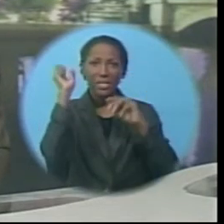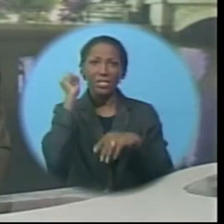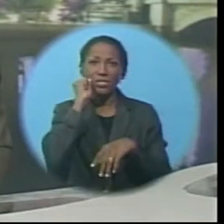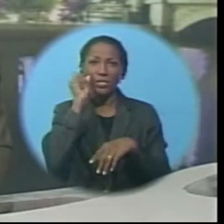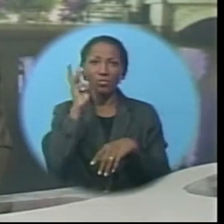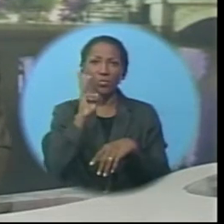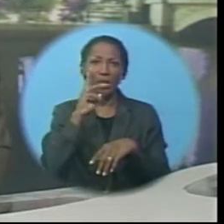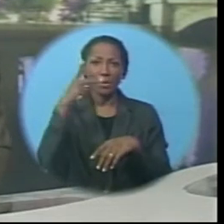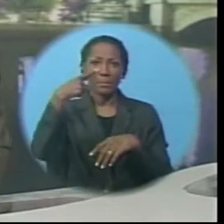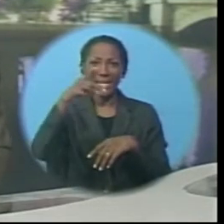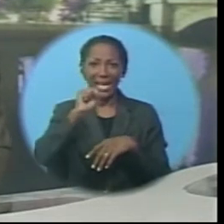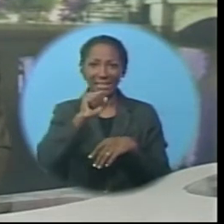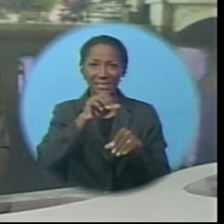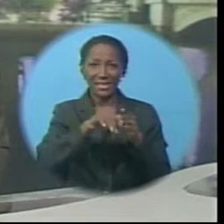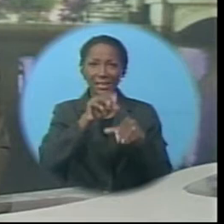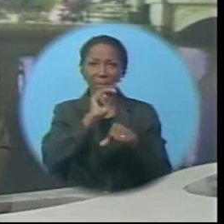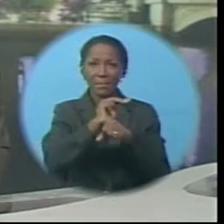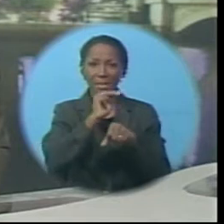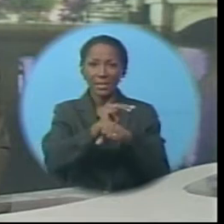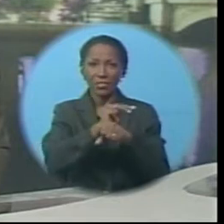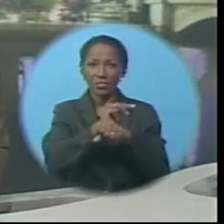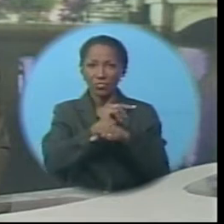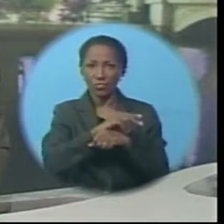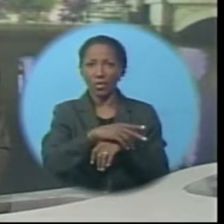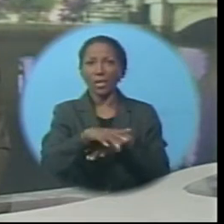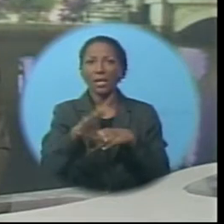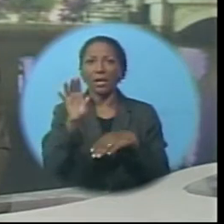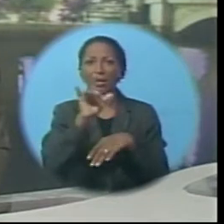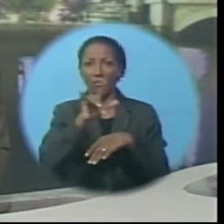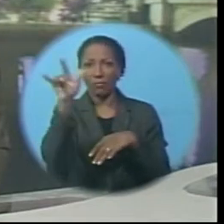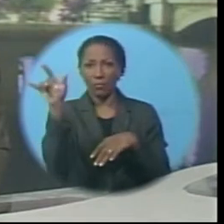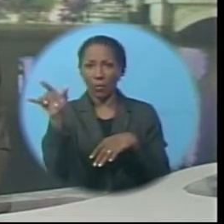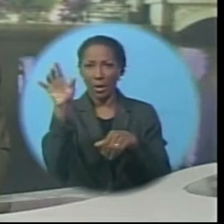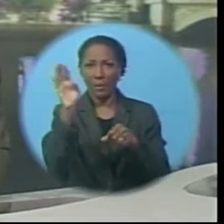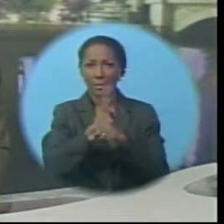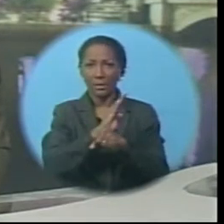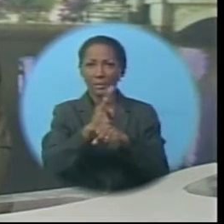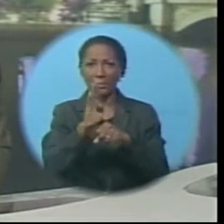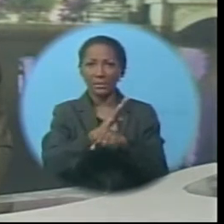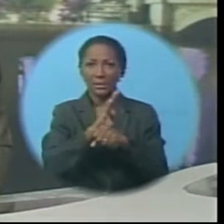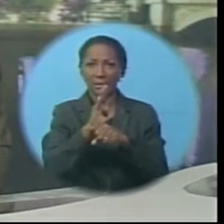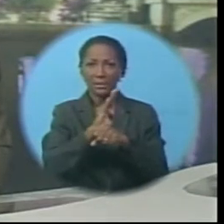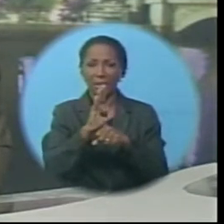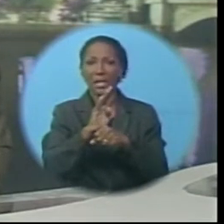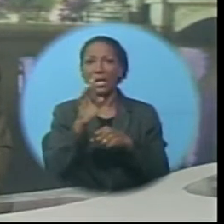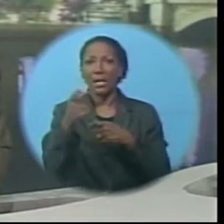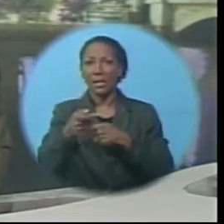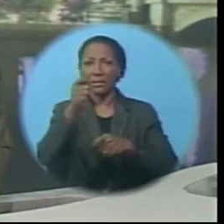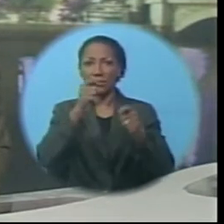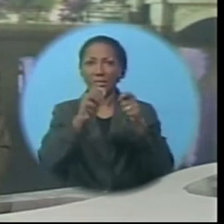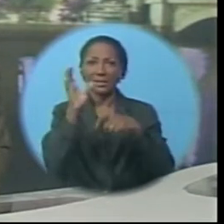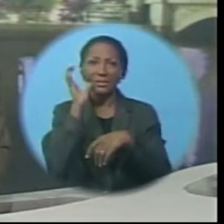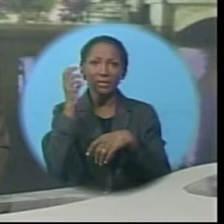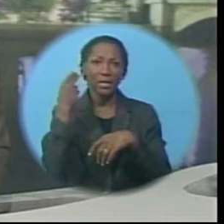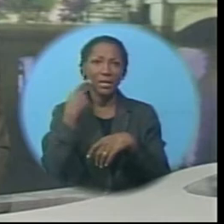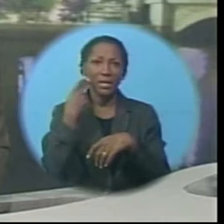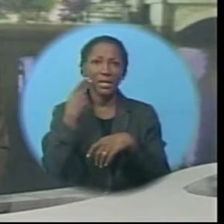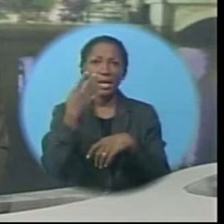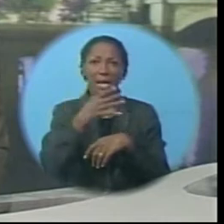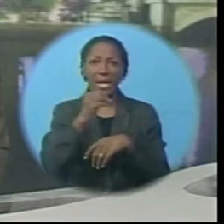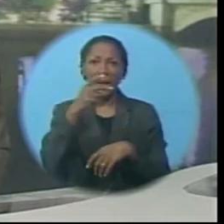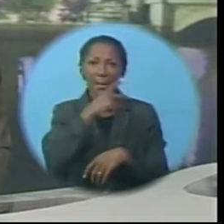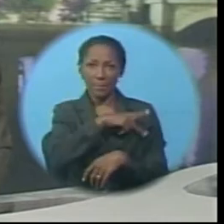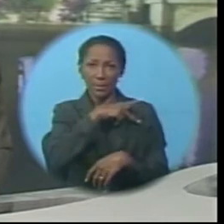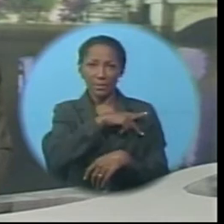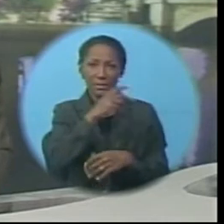Welch, Permanent Secretary in the Ministry of Foreign Affairs and Foreign Trade, Cecile Humphrey, and Executive Personal Assistant Yvette